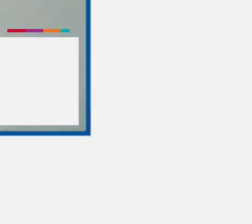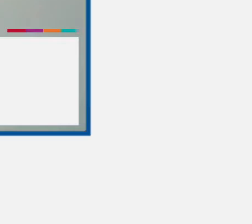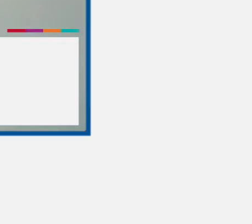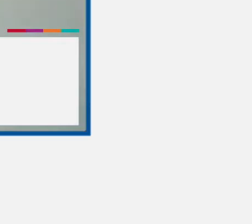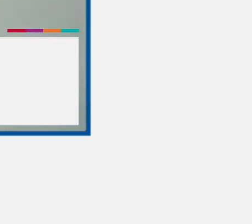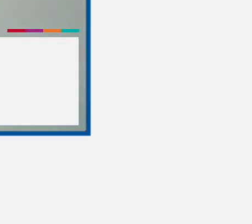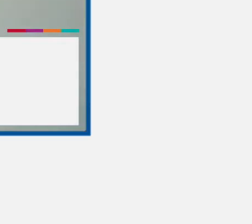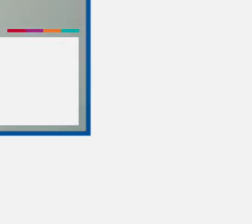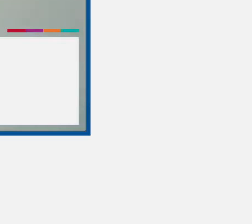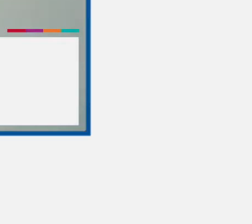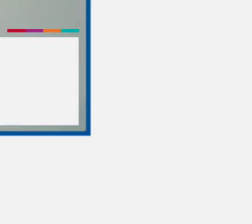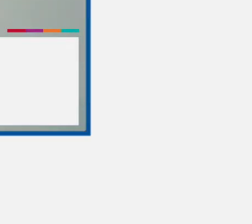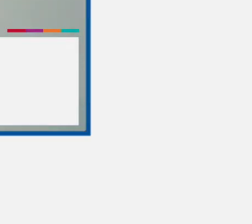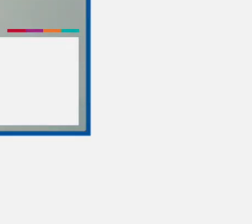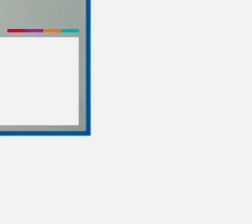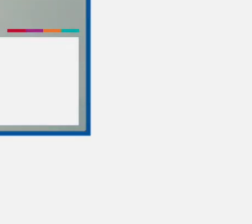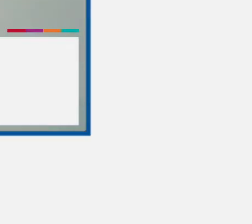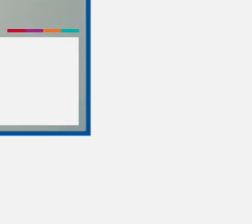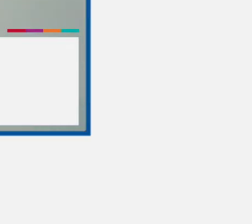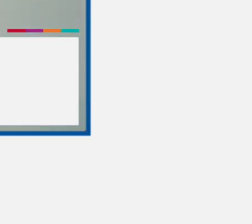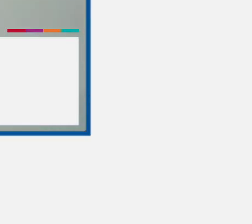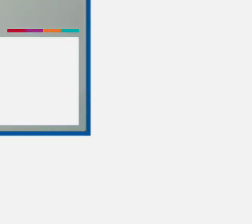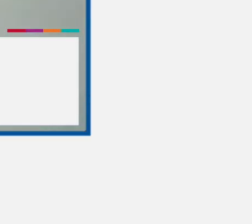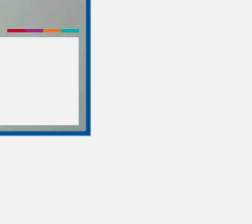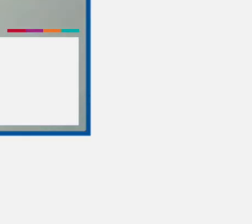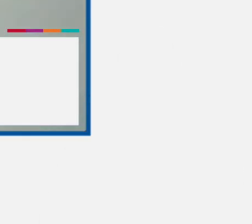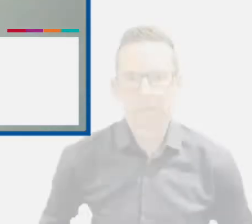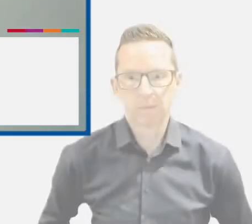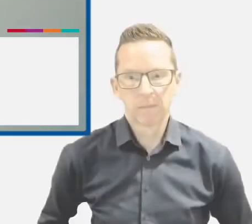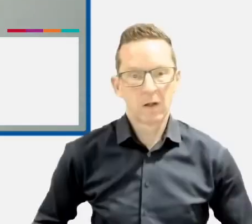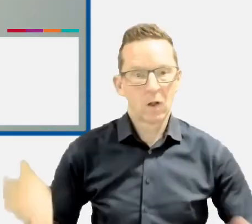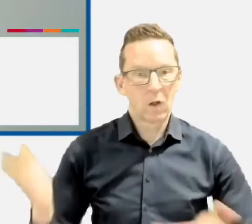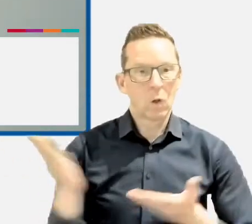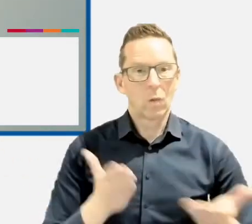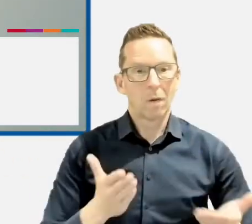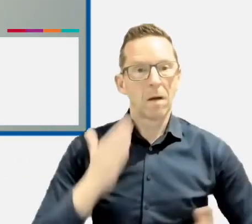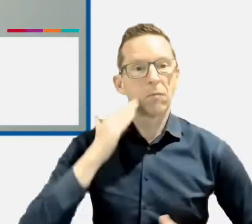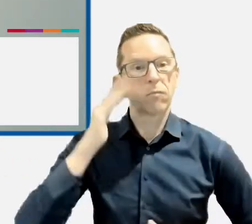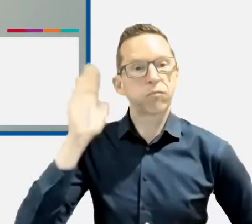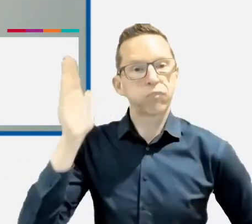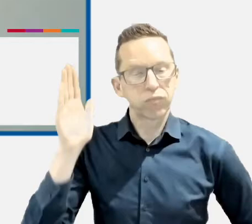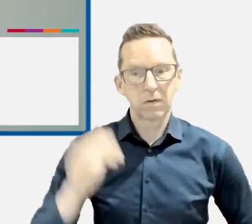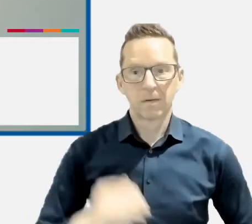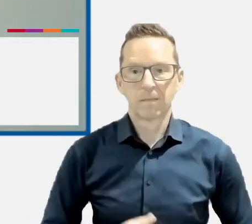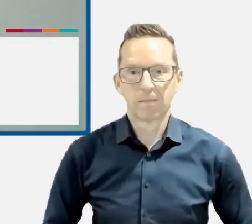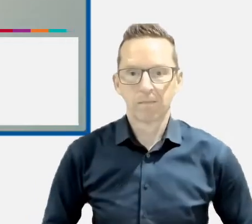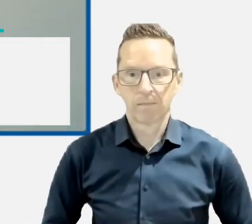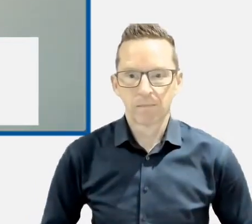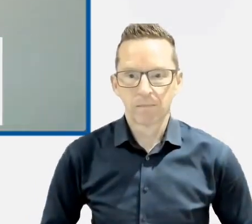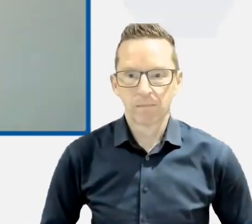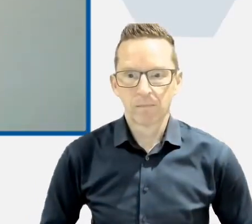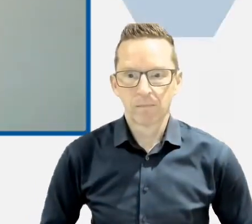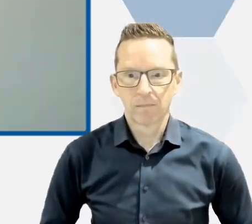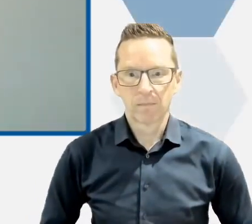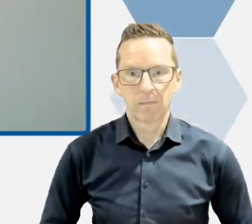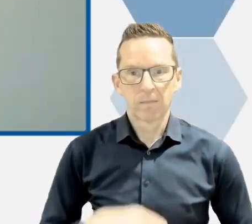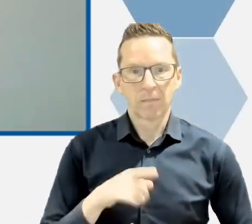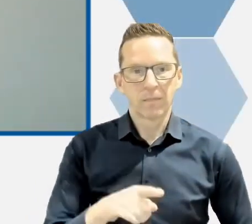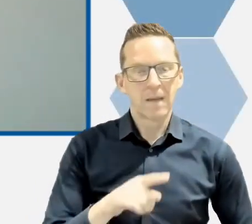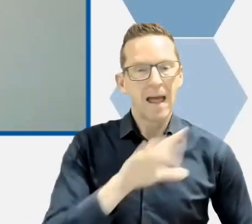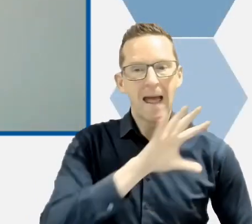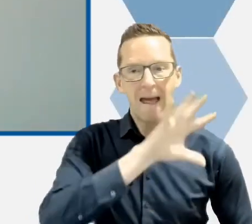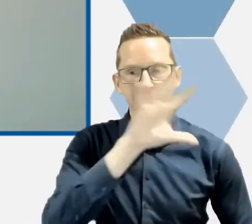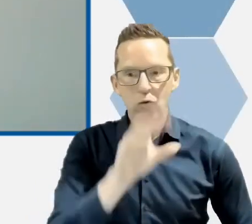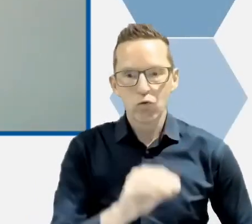Welcome to special session 2 of the 8th Africa Regional Platform on Disaster Risk Reduction. This session is focused